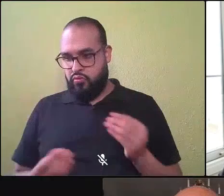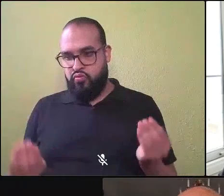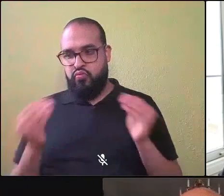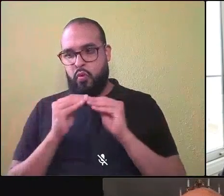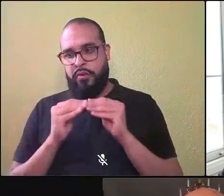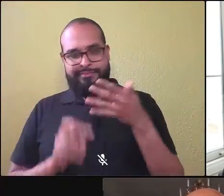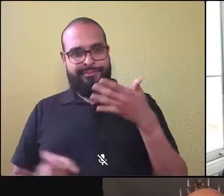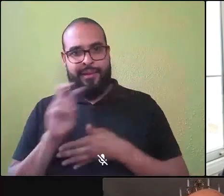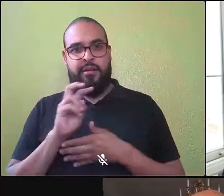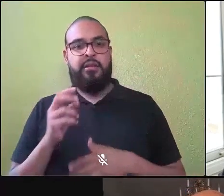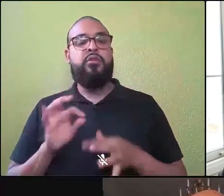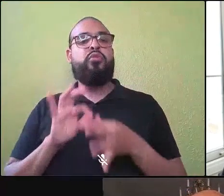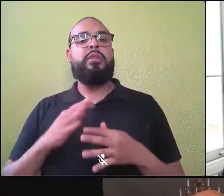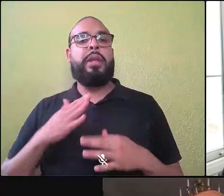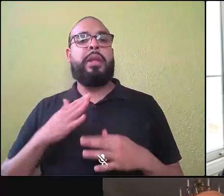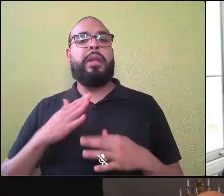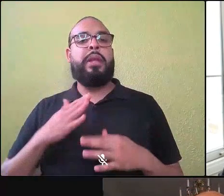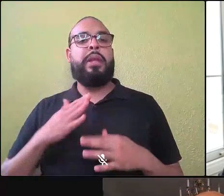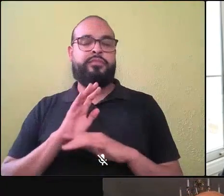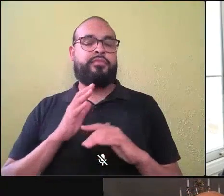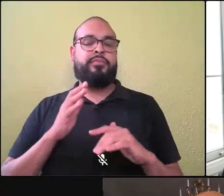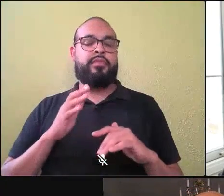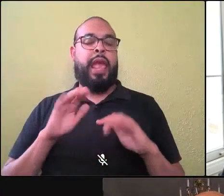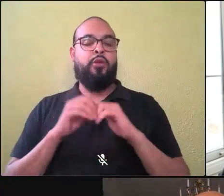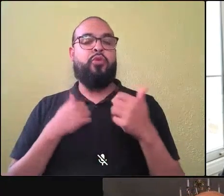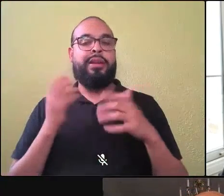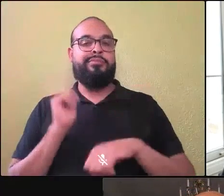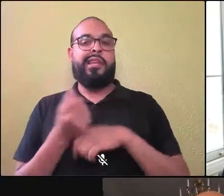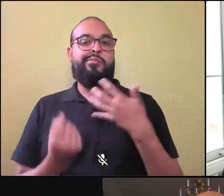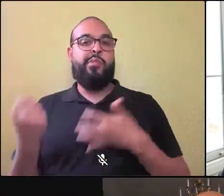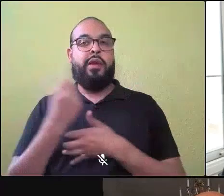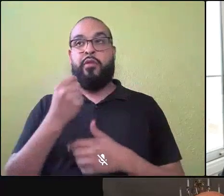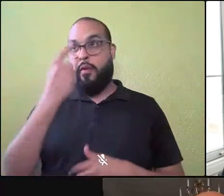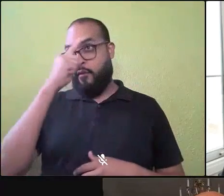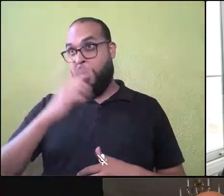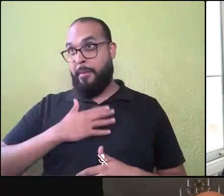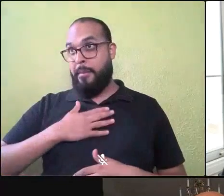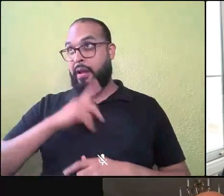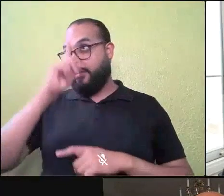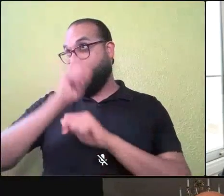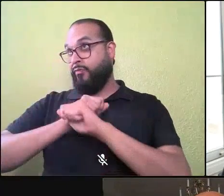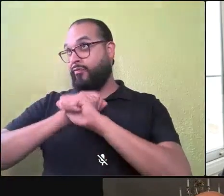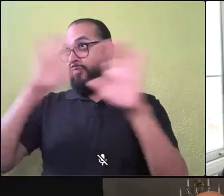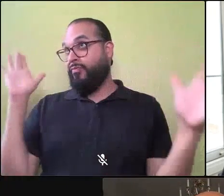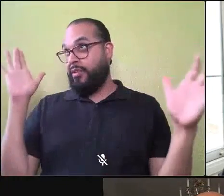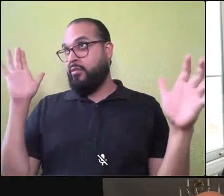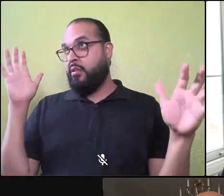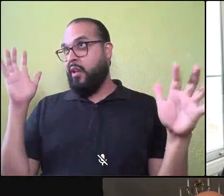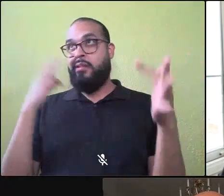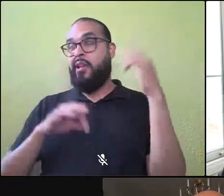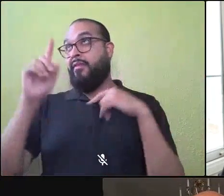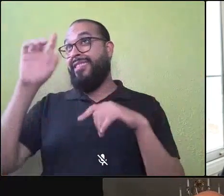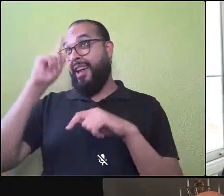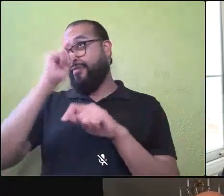I prioritize my own vision over sort of like just investing into something else that isn't mine. And so